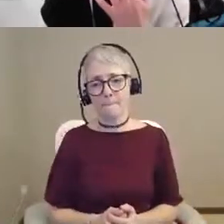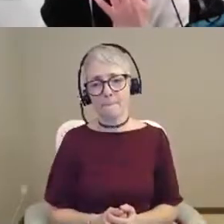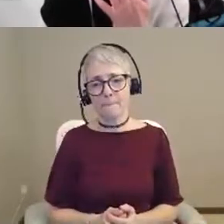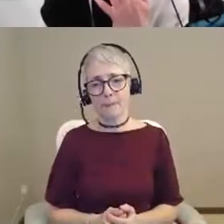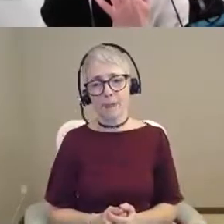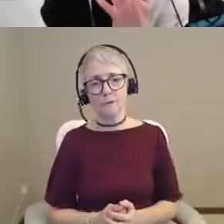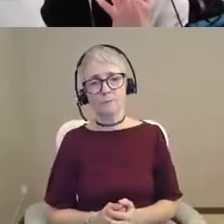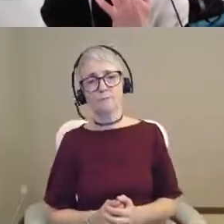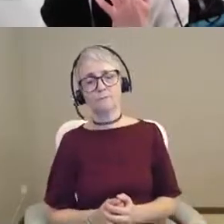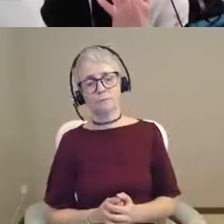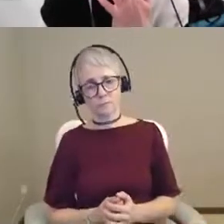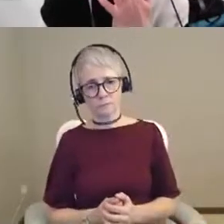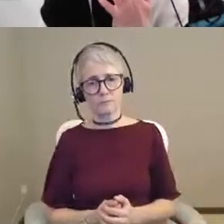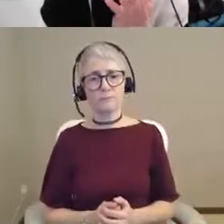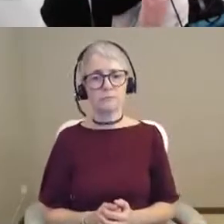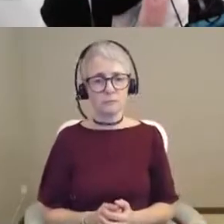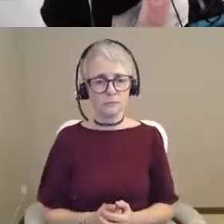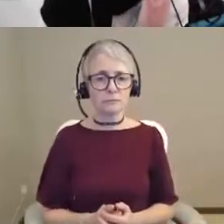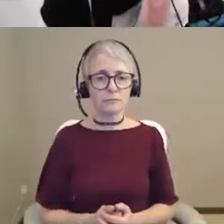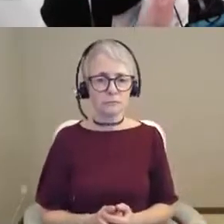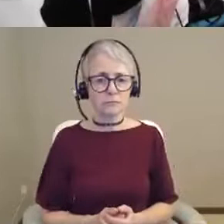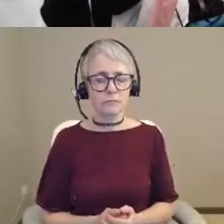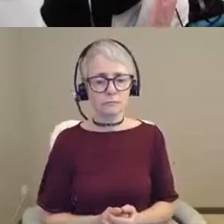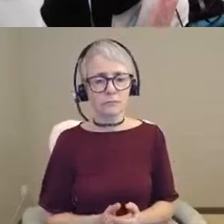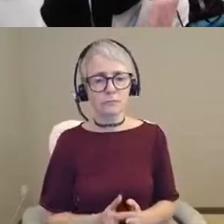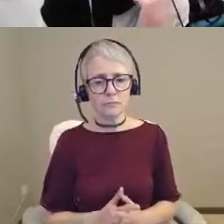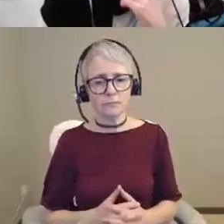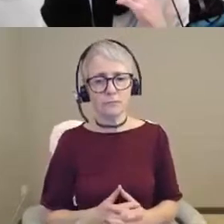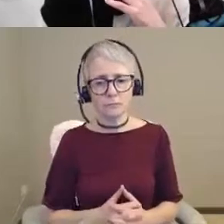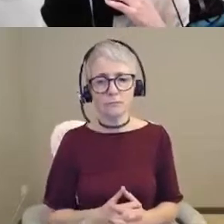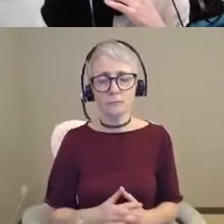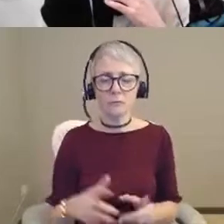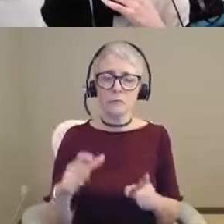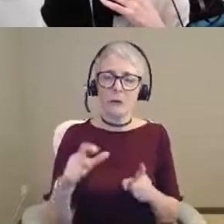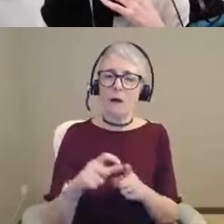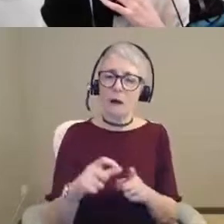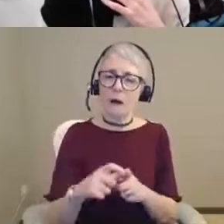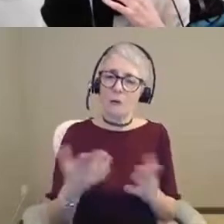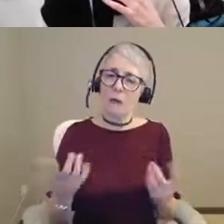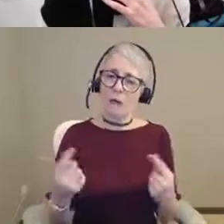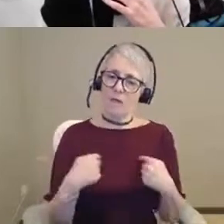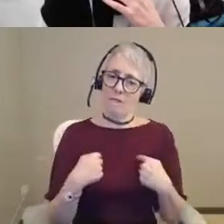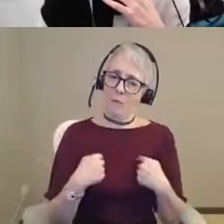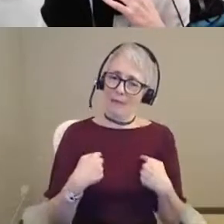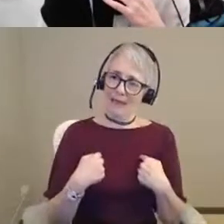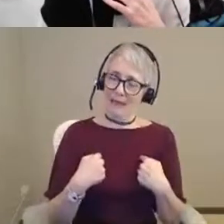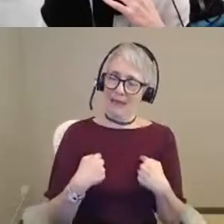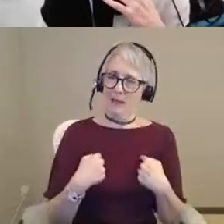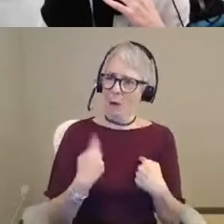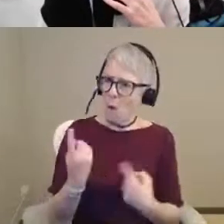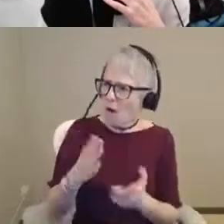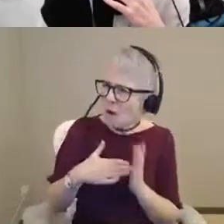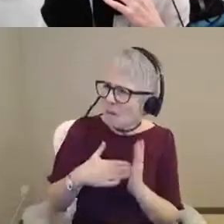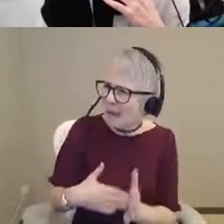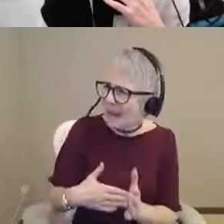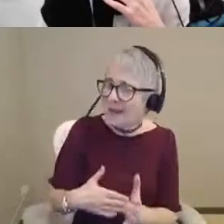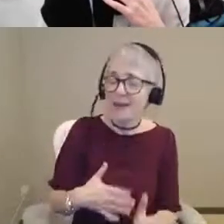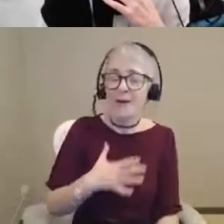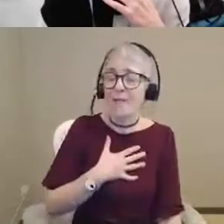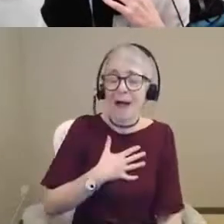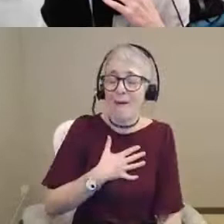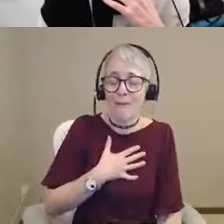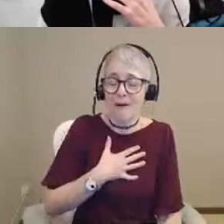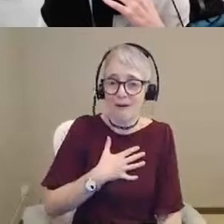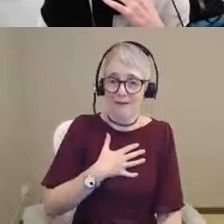to chime in on that, Susie. It's, to me, that was a really shocking number as well, just that million that they just announced that news.